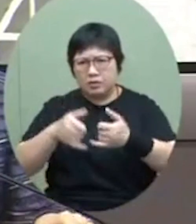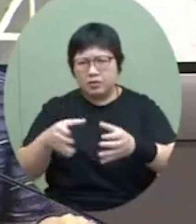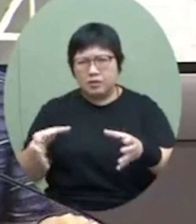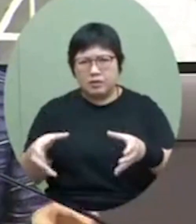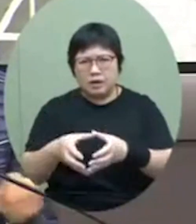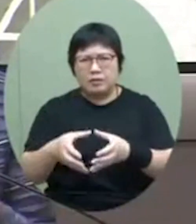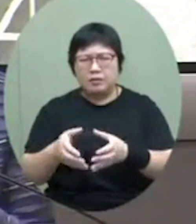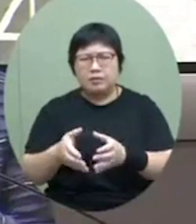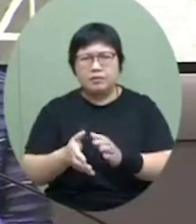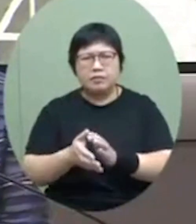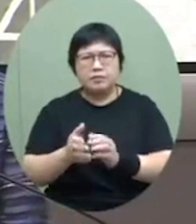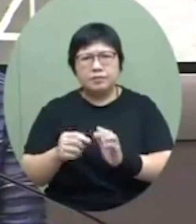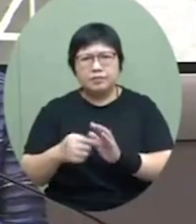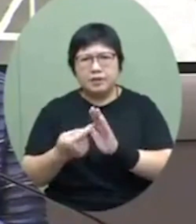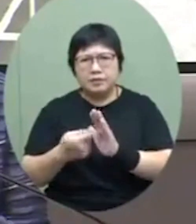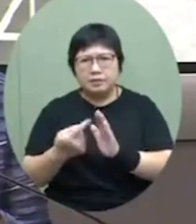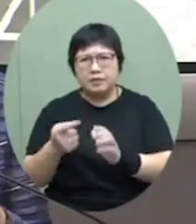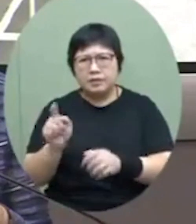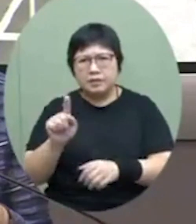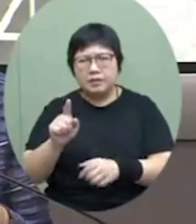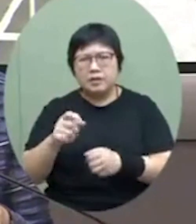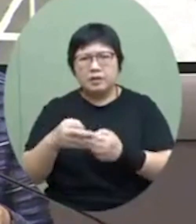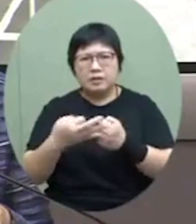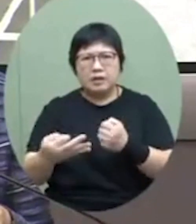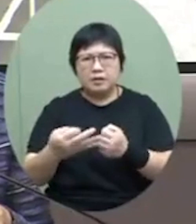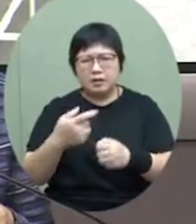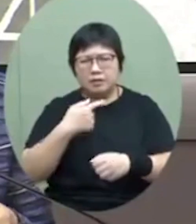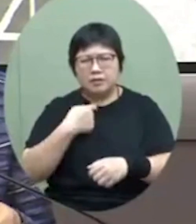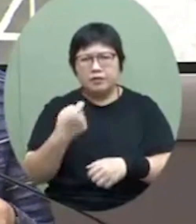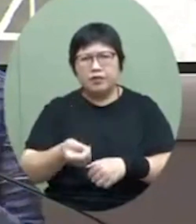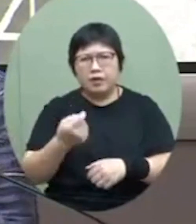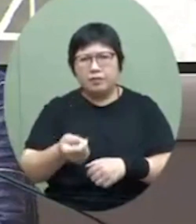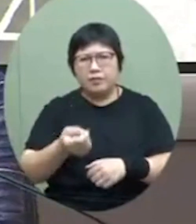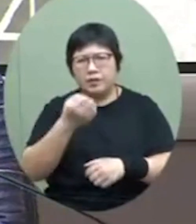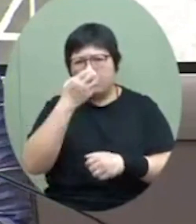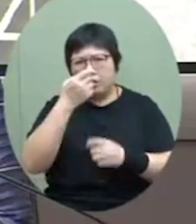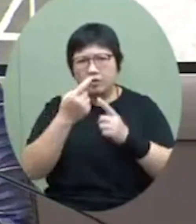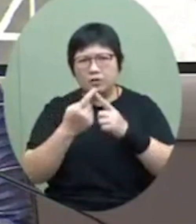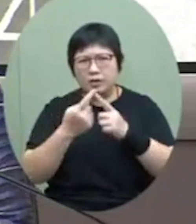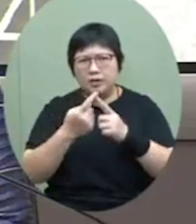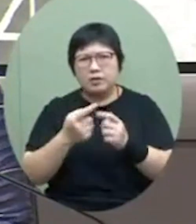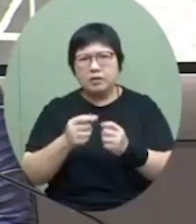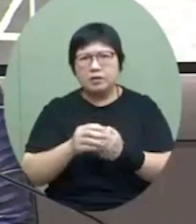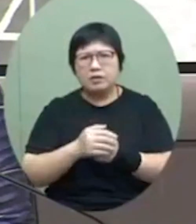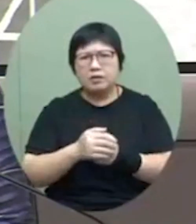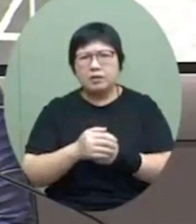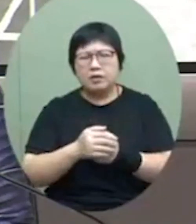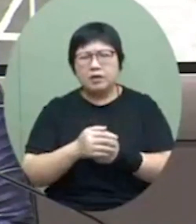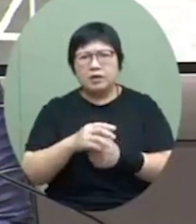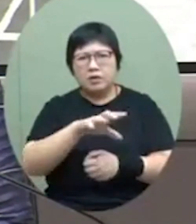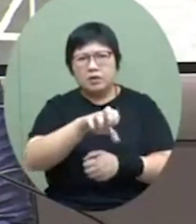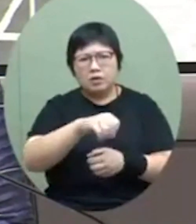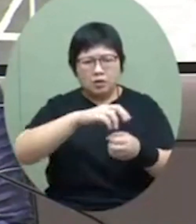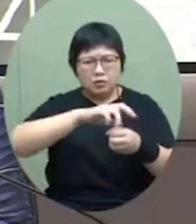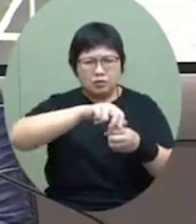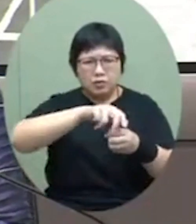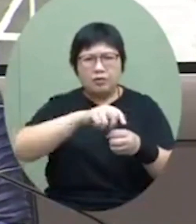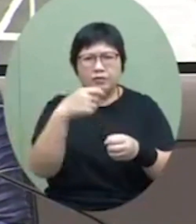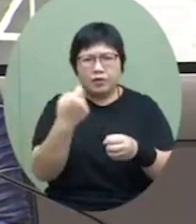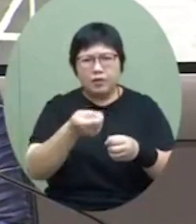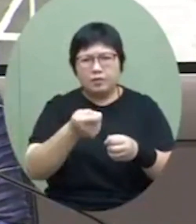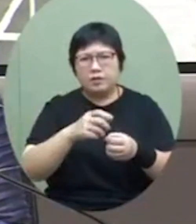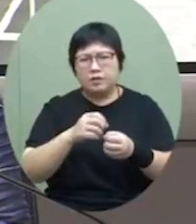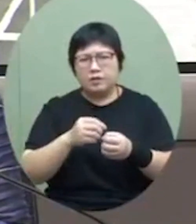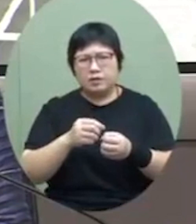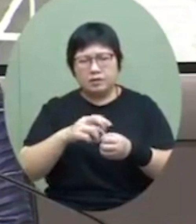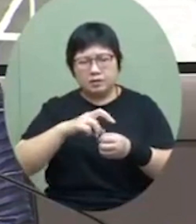much convenience as possible for the people of hong kong to pick up the specimen bottle and also to return it and we will use the